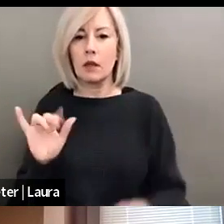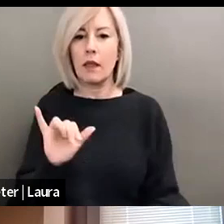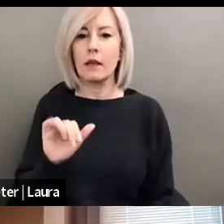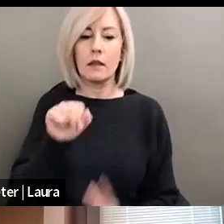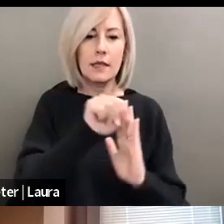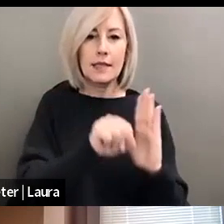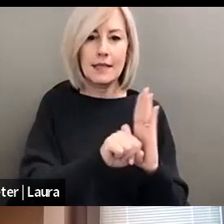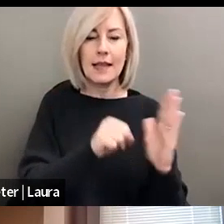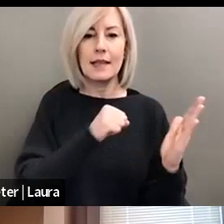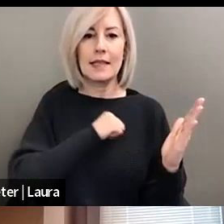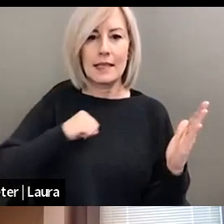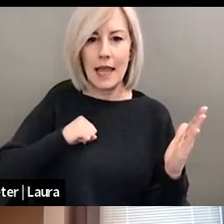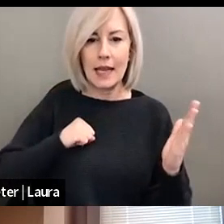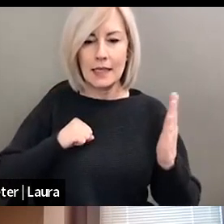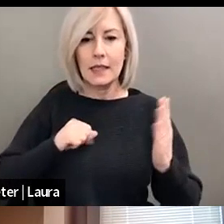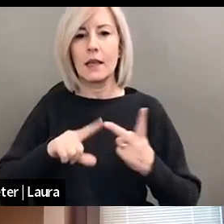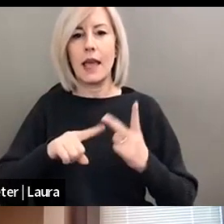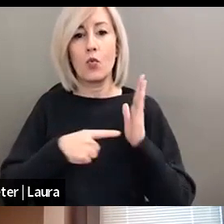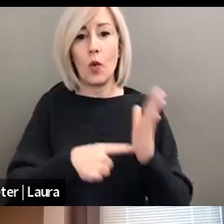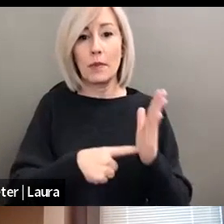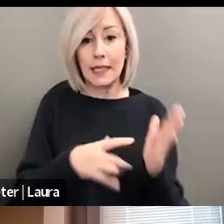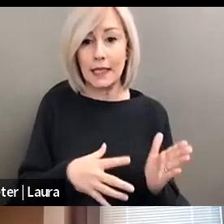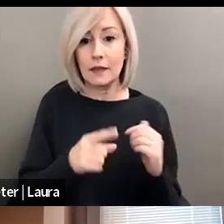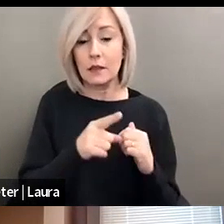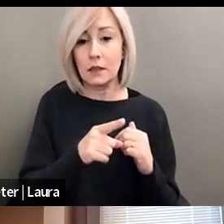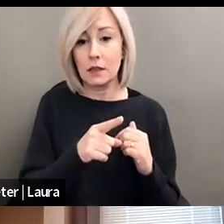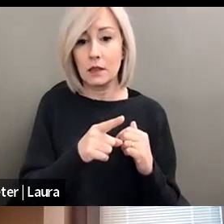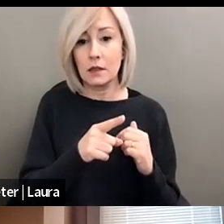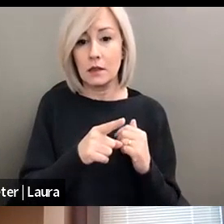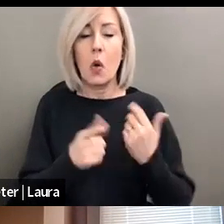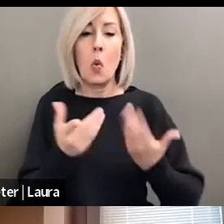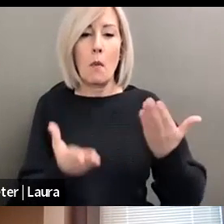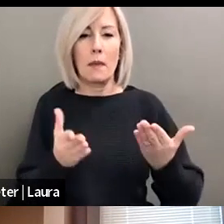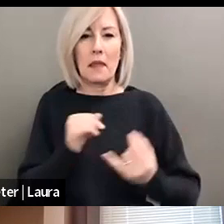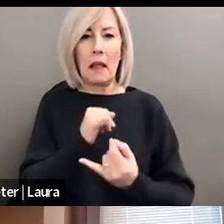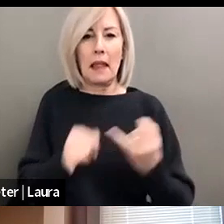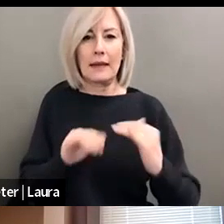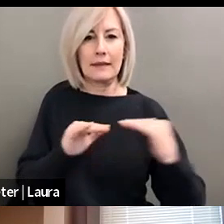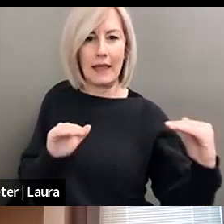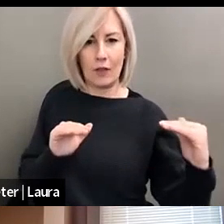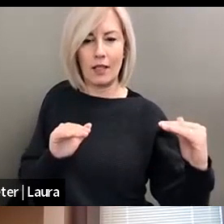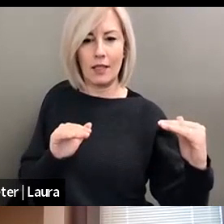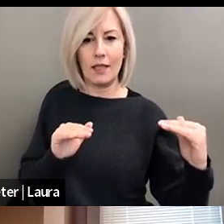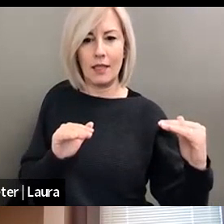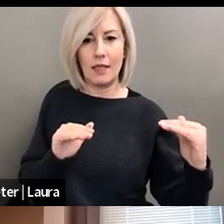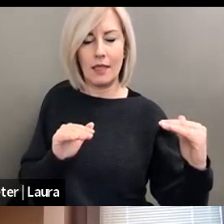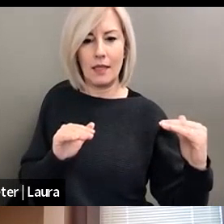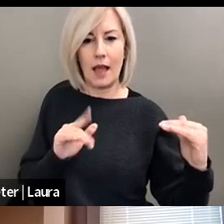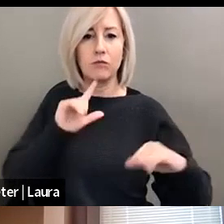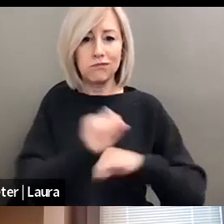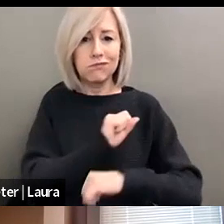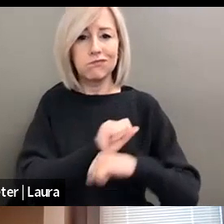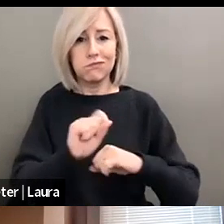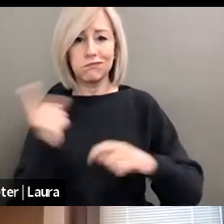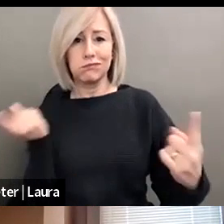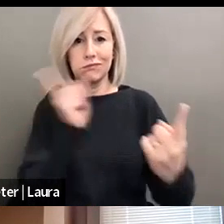state Senate and representatives, we're probably kind of the last level where you can literally walk up to